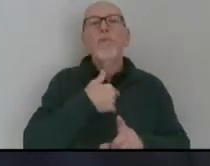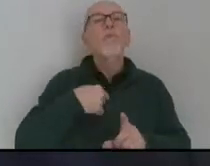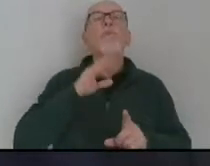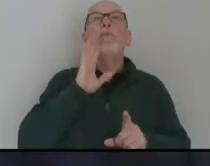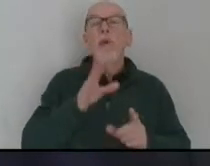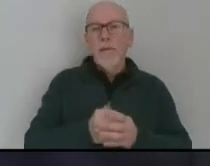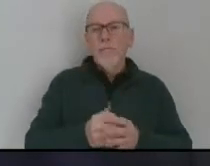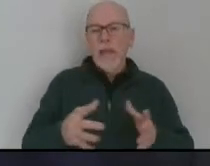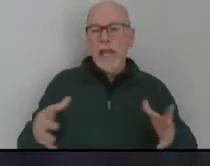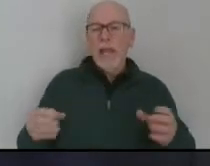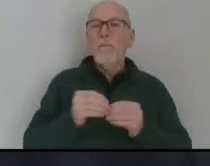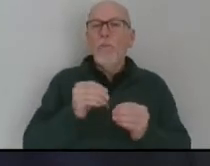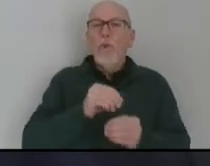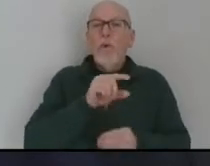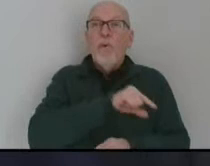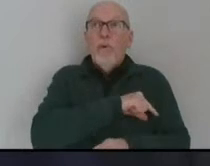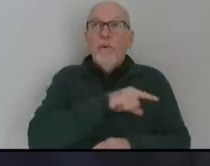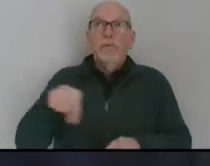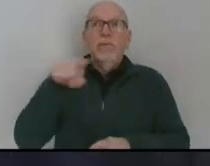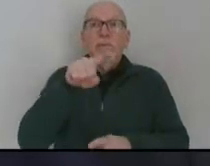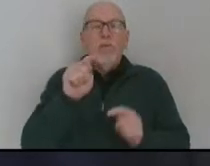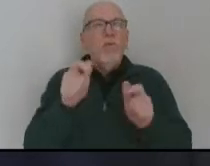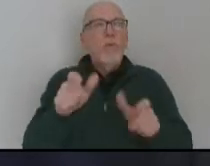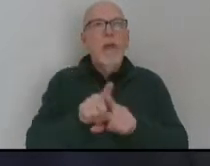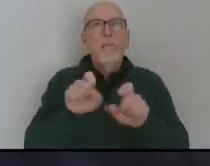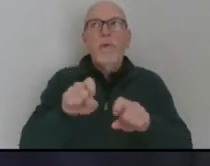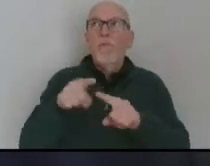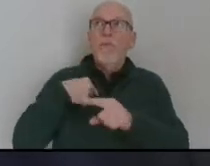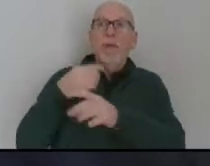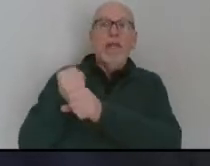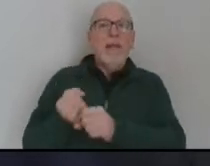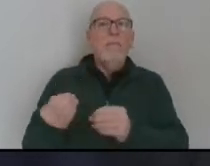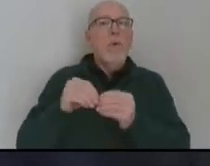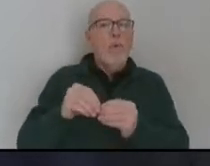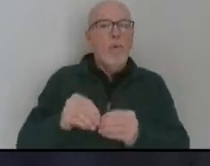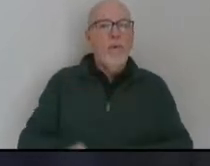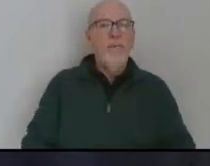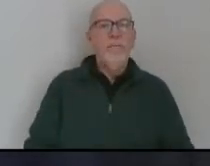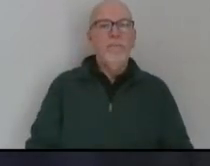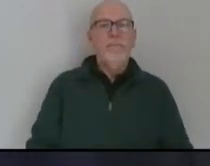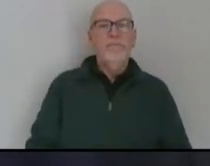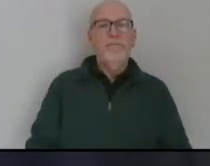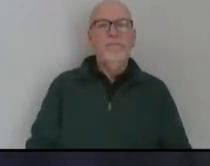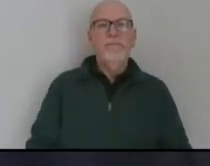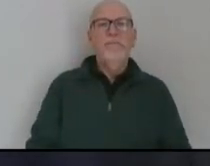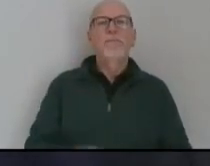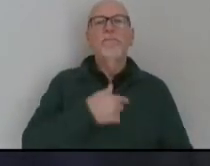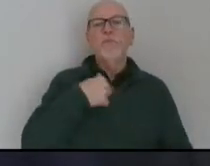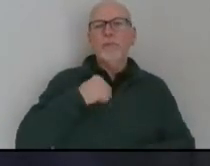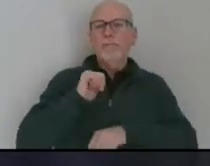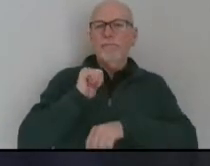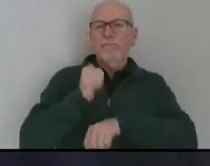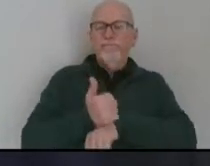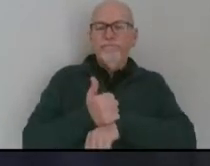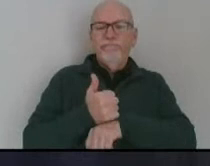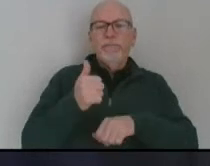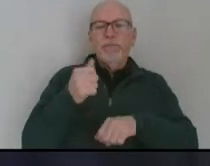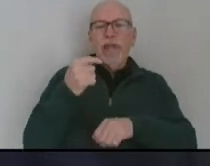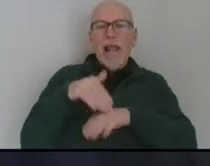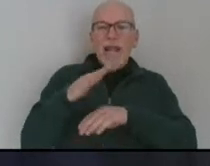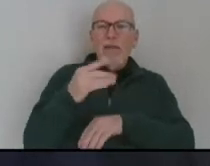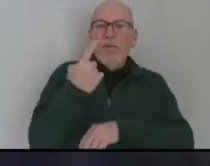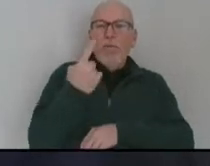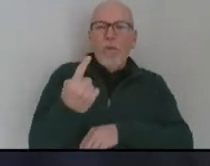eligibility as quickly as we can when we receive more vaccine. We have worked to set up at least one vaccine clinic in every